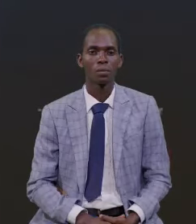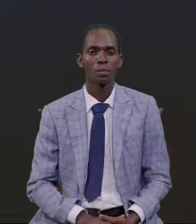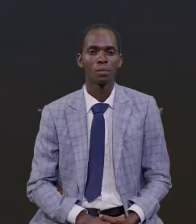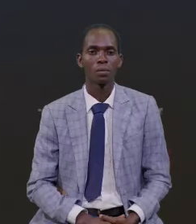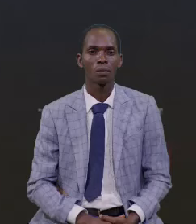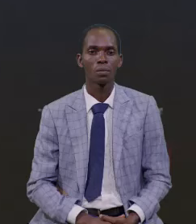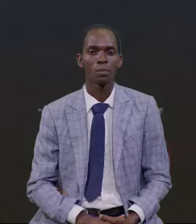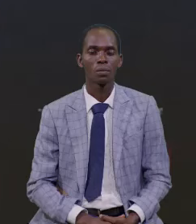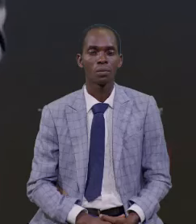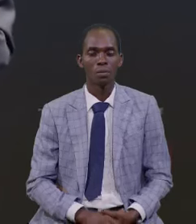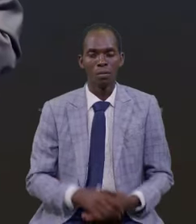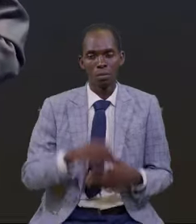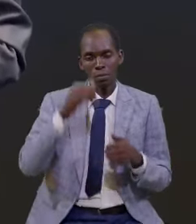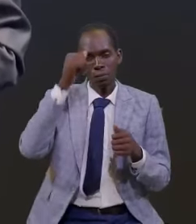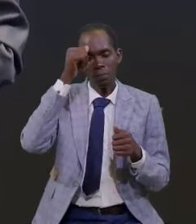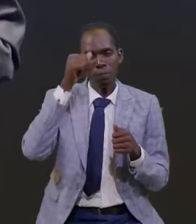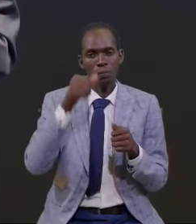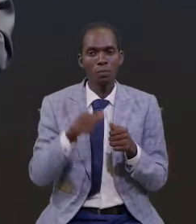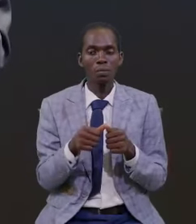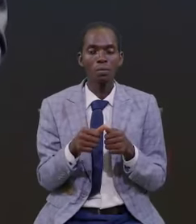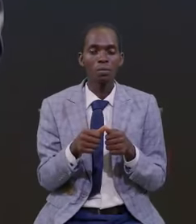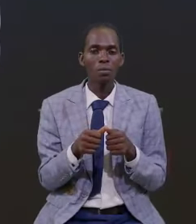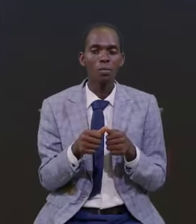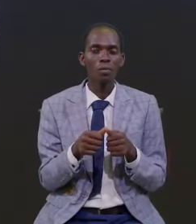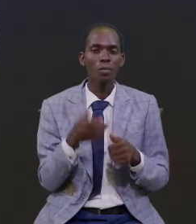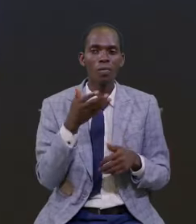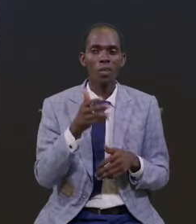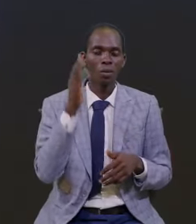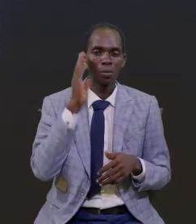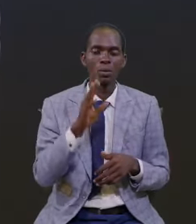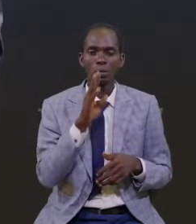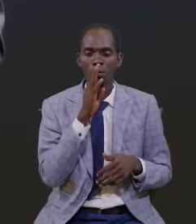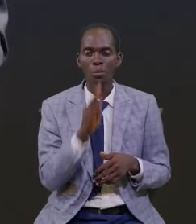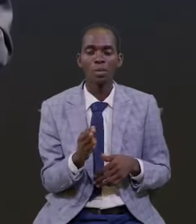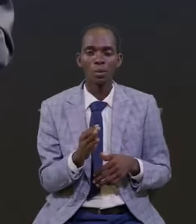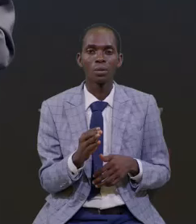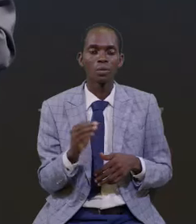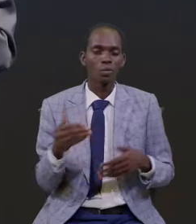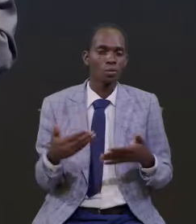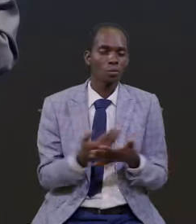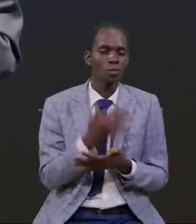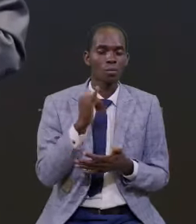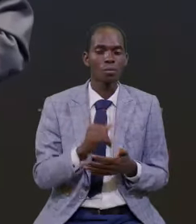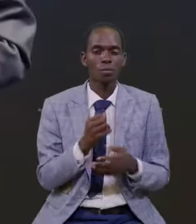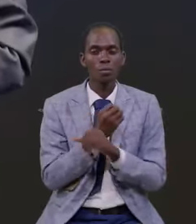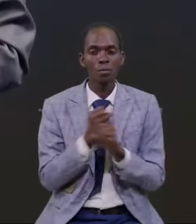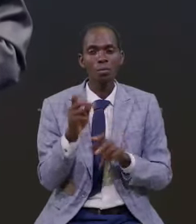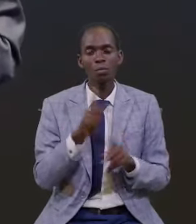Remember, there will be convert banquet at every region and sub-region